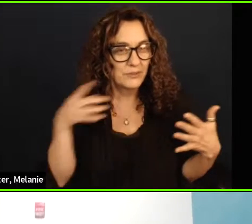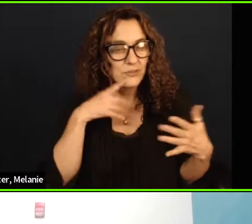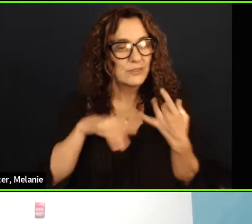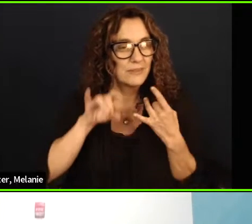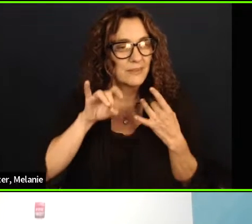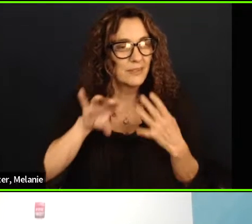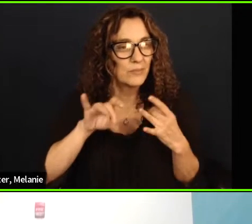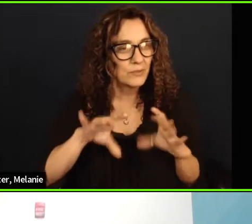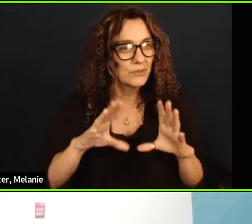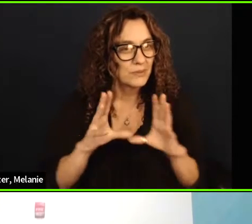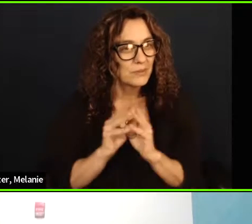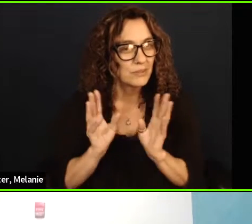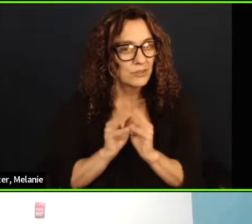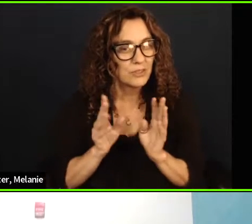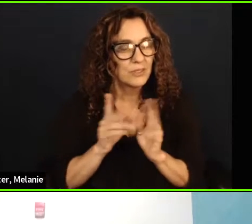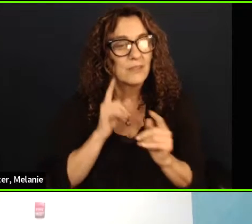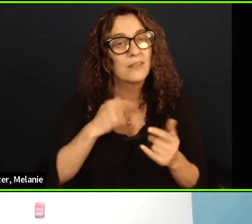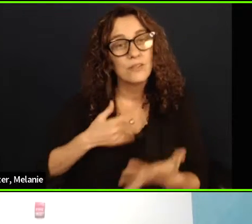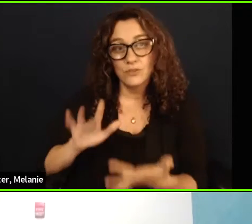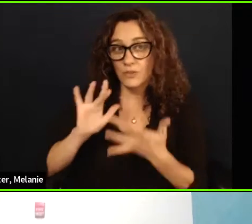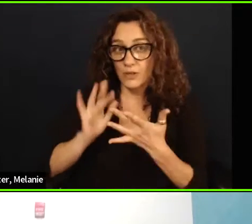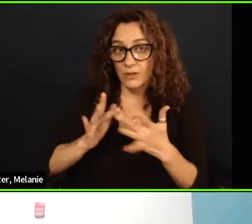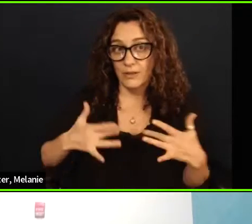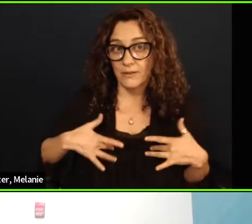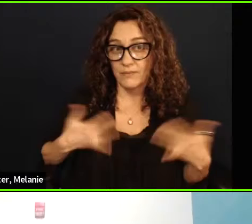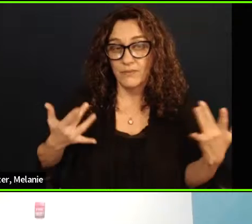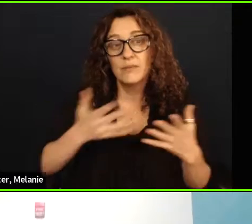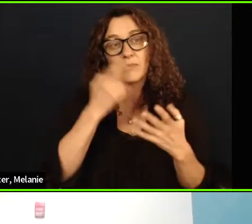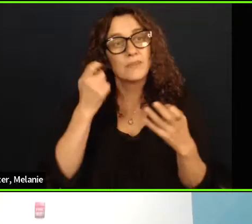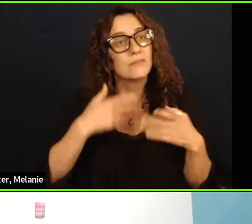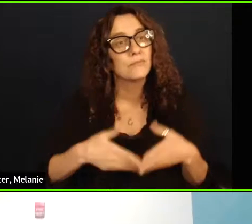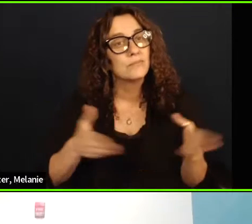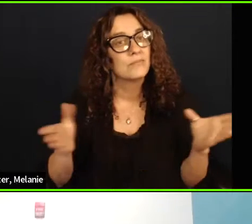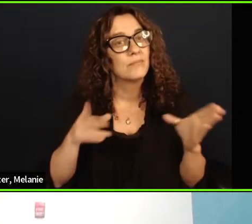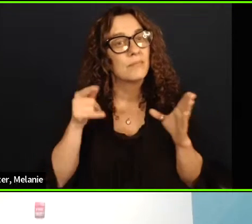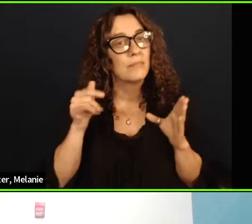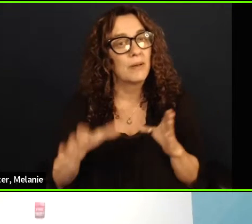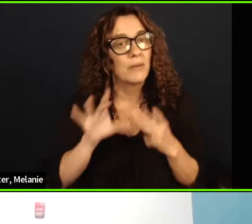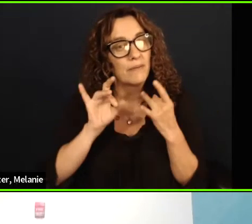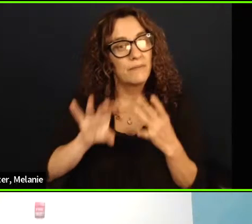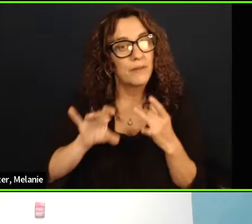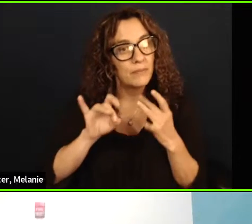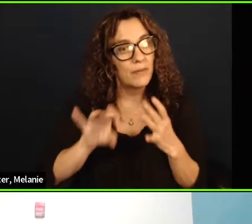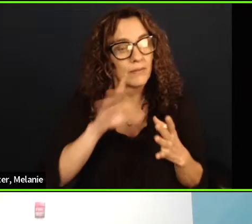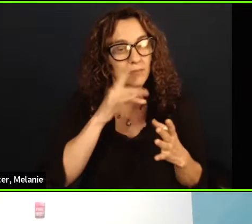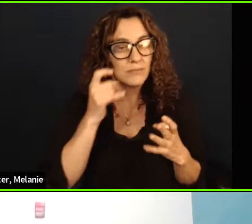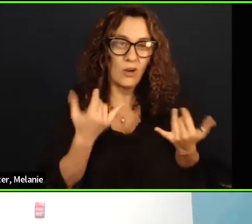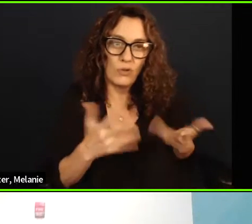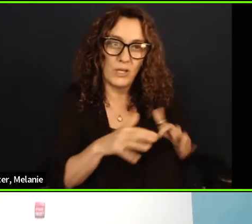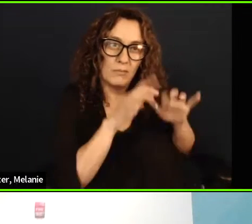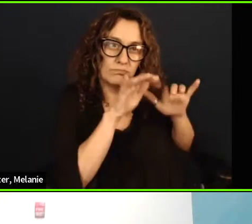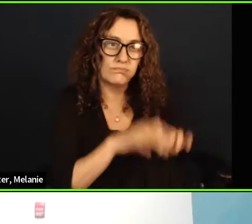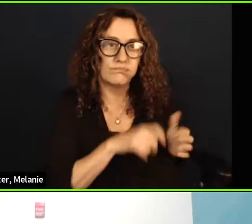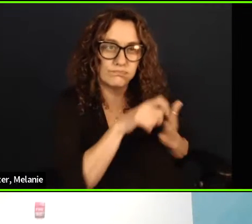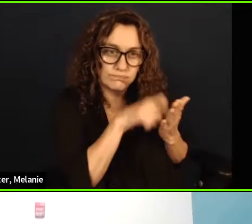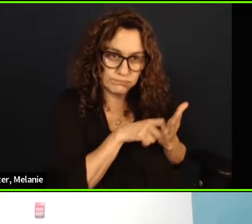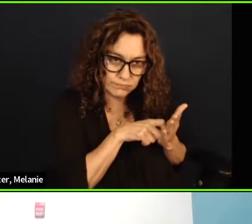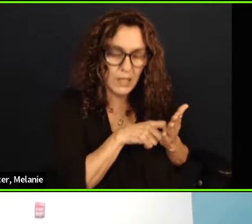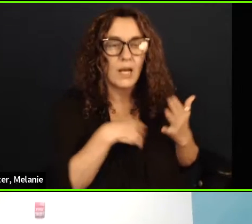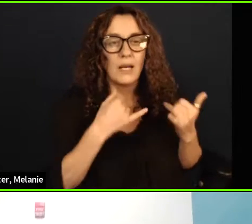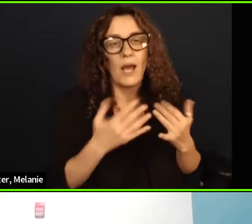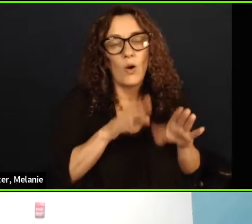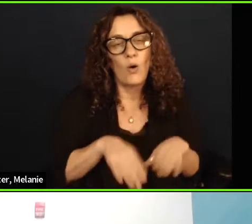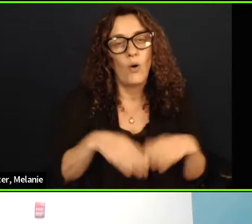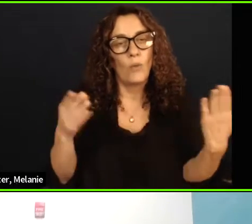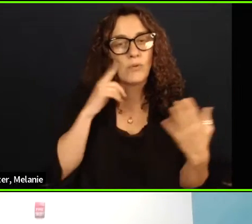a virtual event to get public feedback on our draft disciplinary matrix report. The PAB policy team